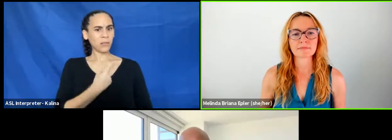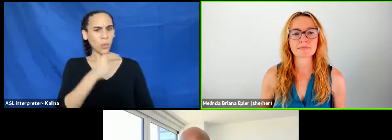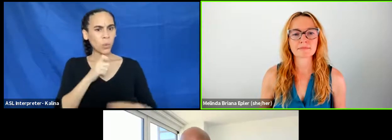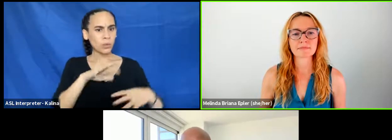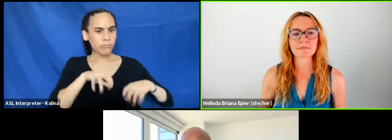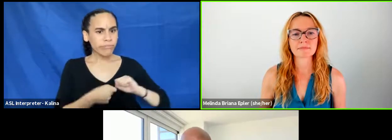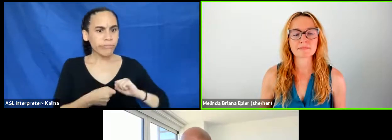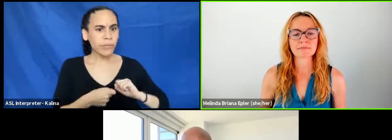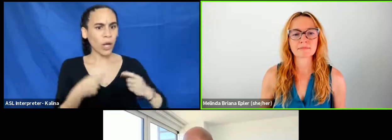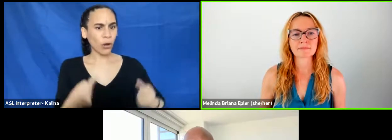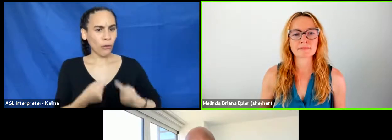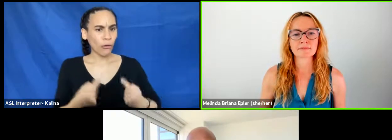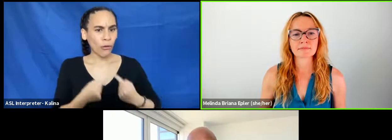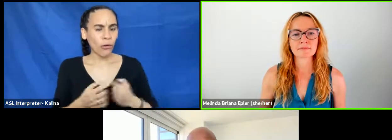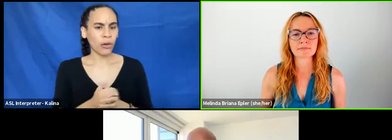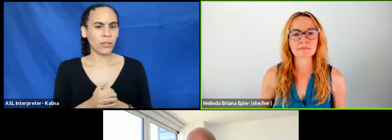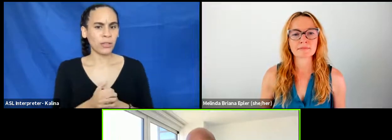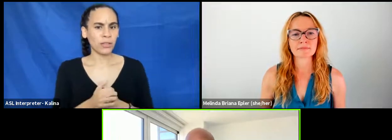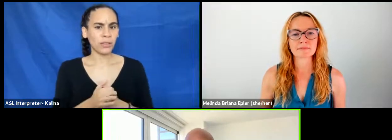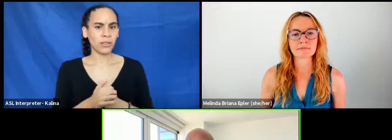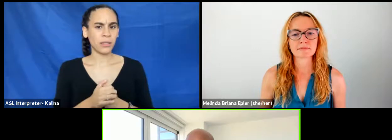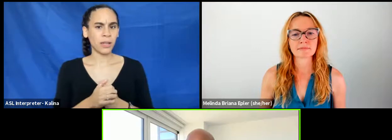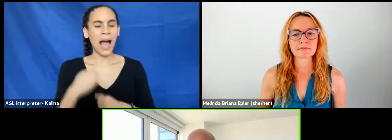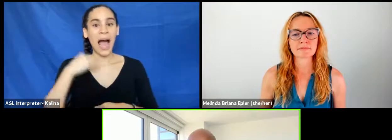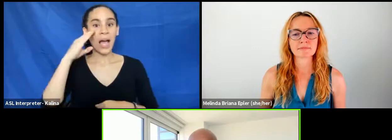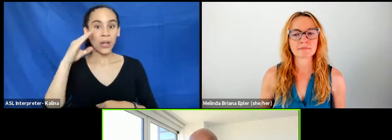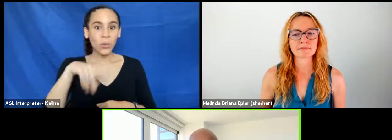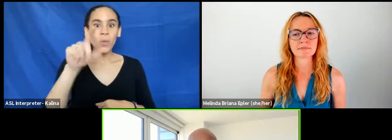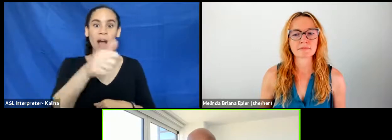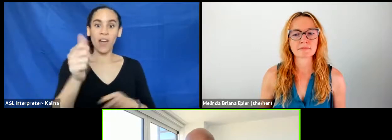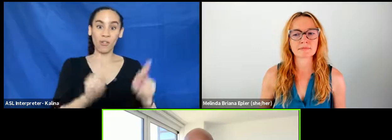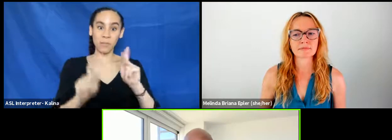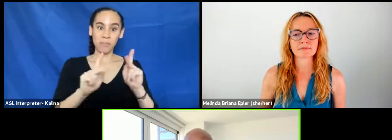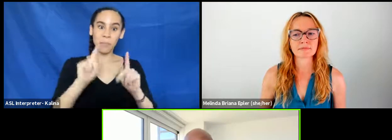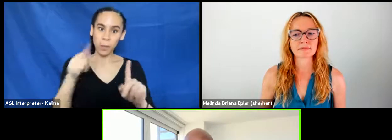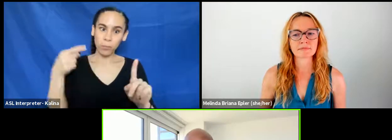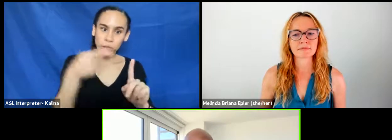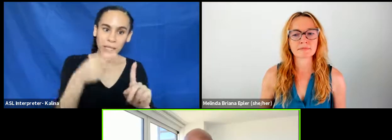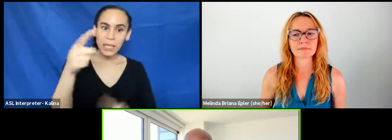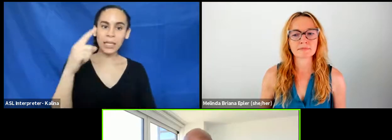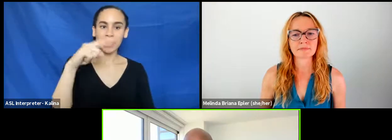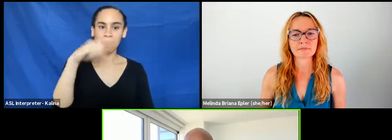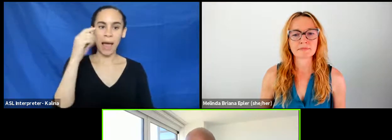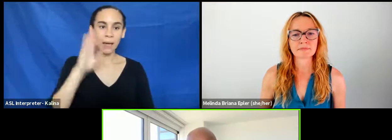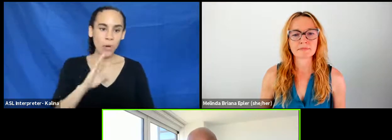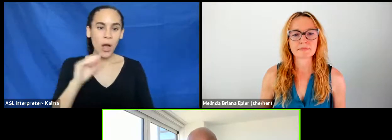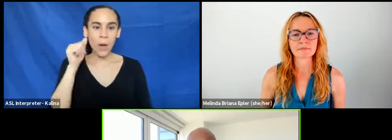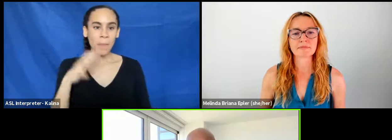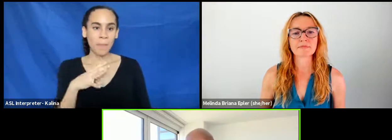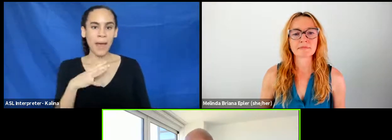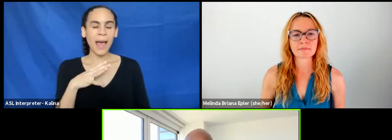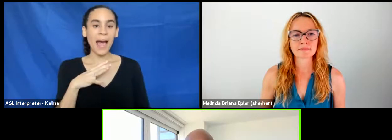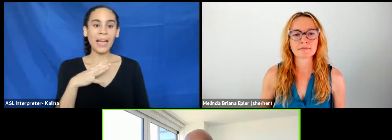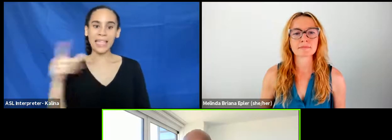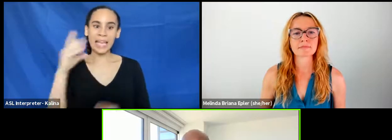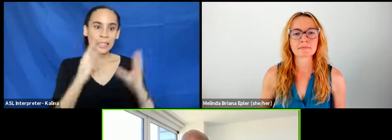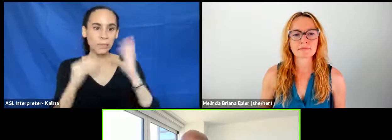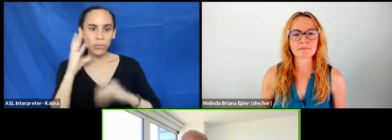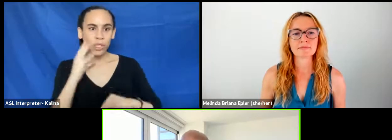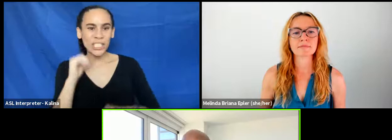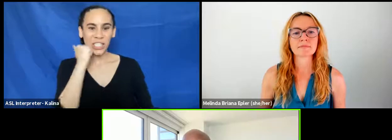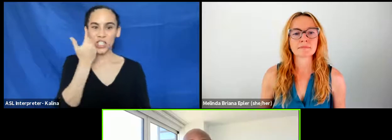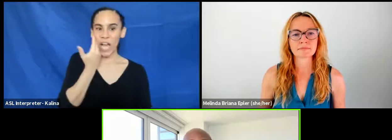right? And I knew that other, people, particularly Black and brown men, were experiencing shame of being